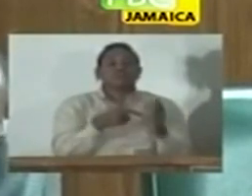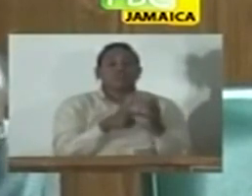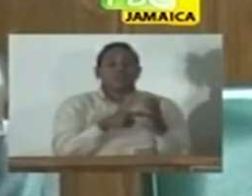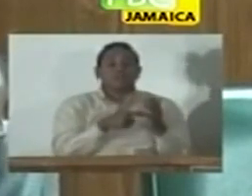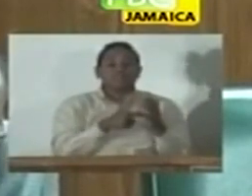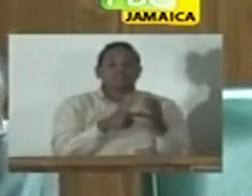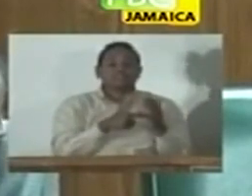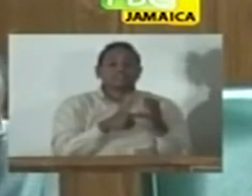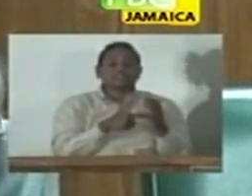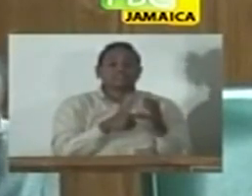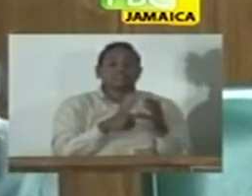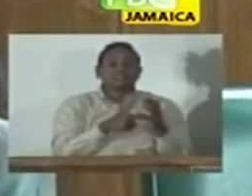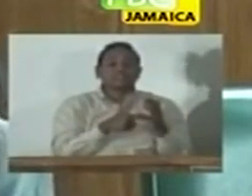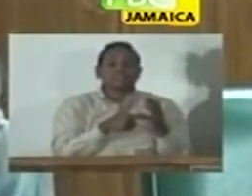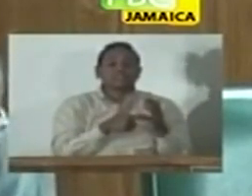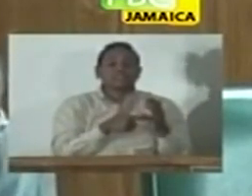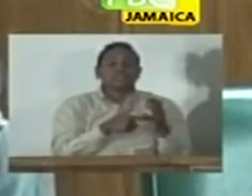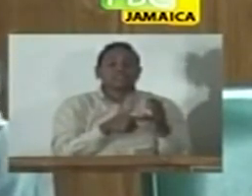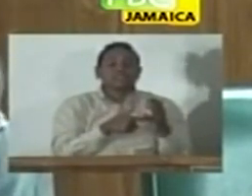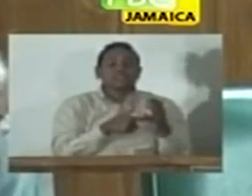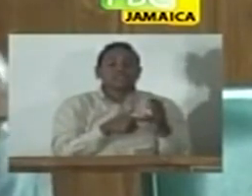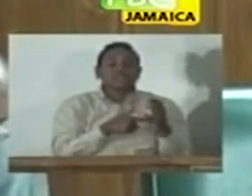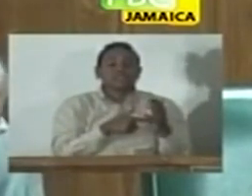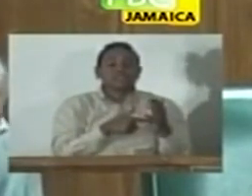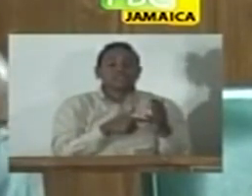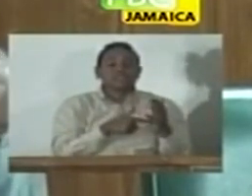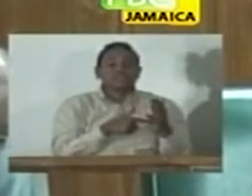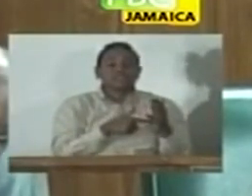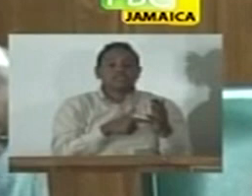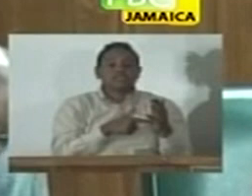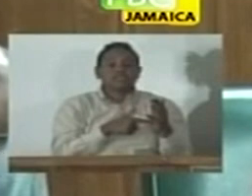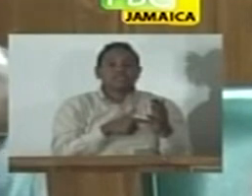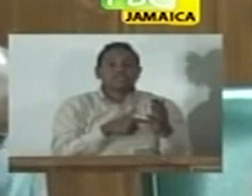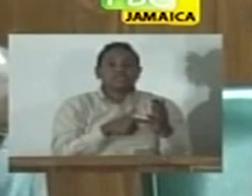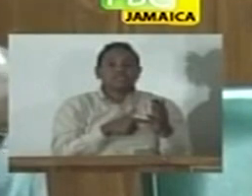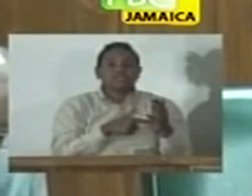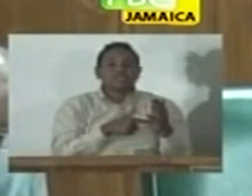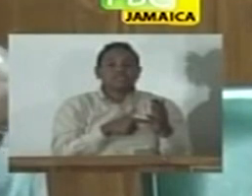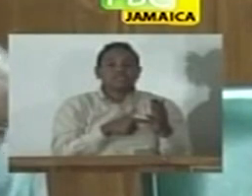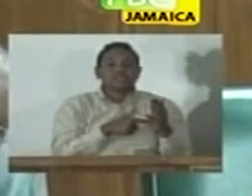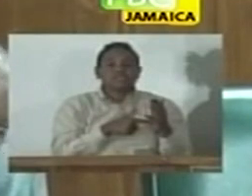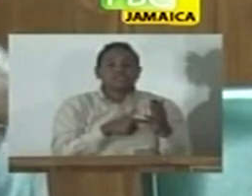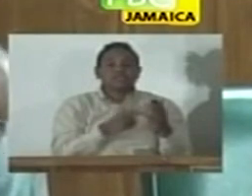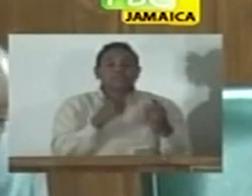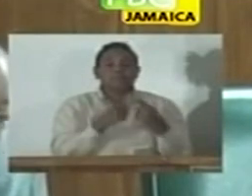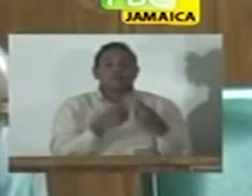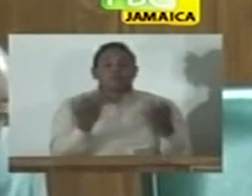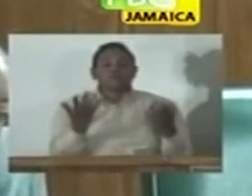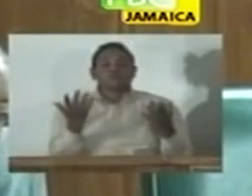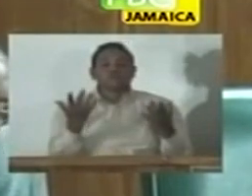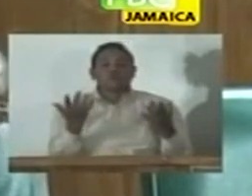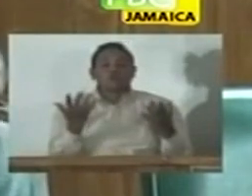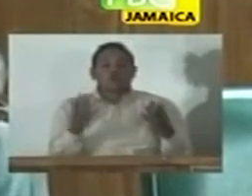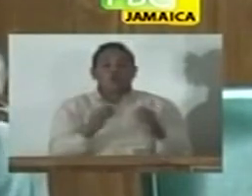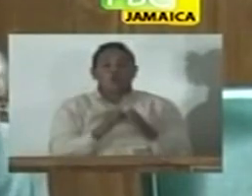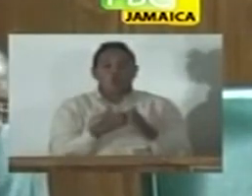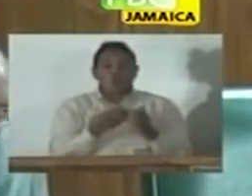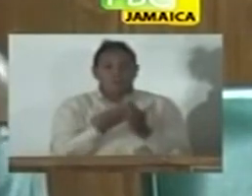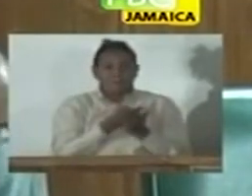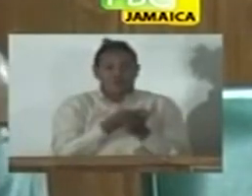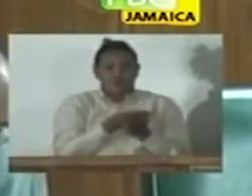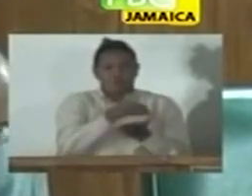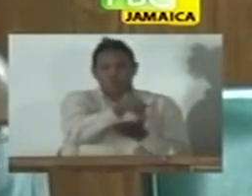liability, and as to the dissipation of